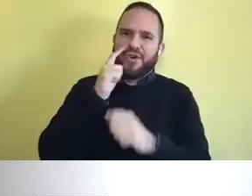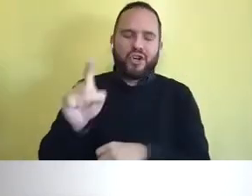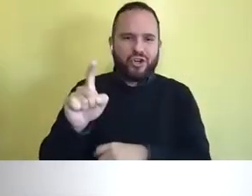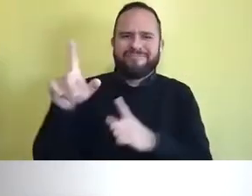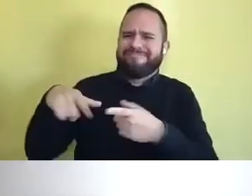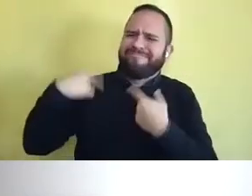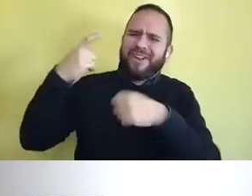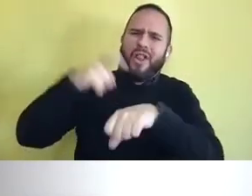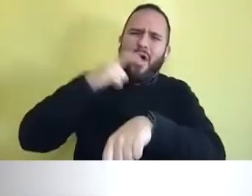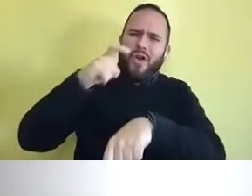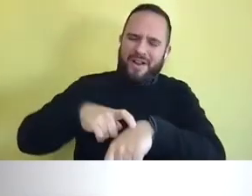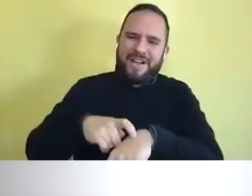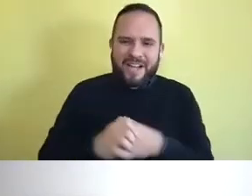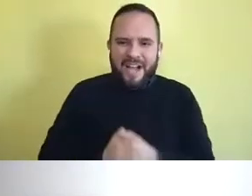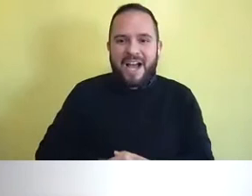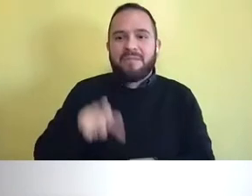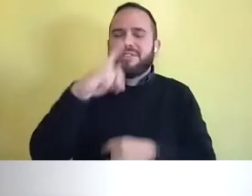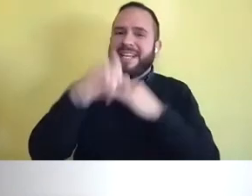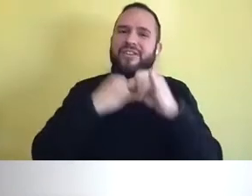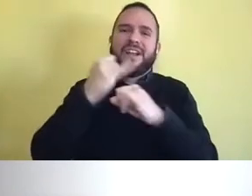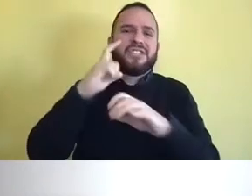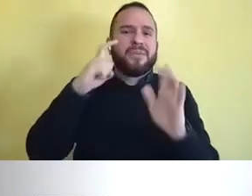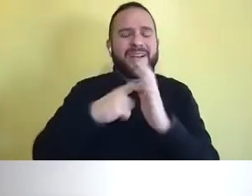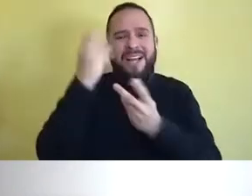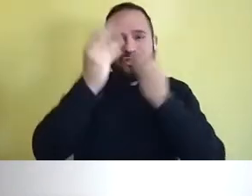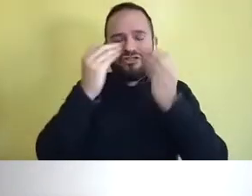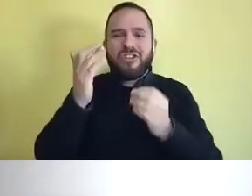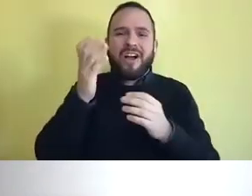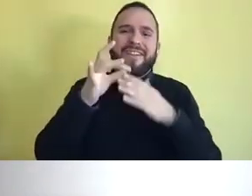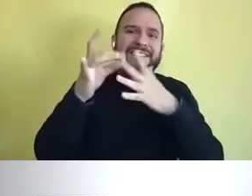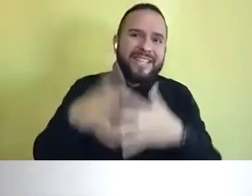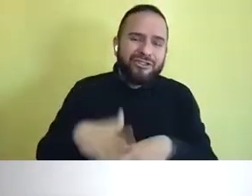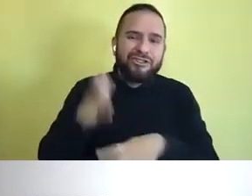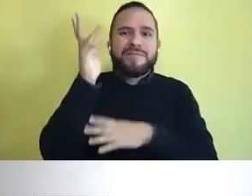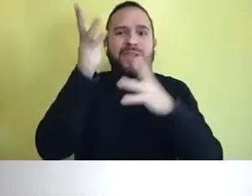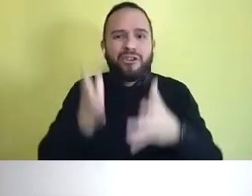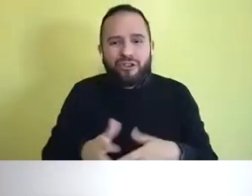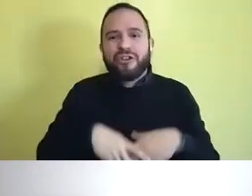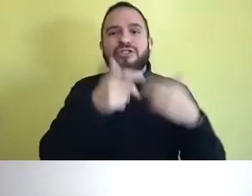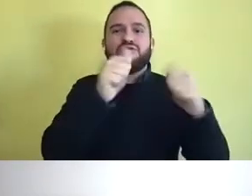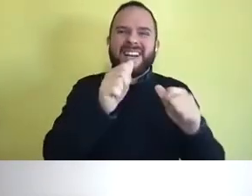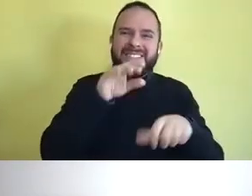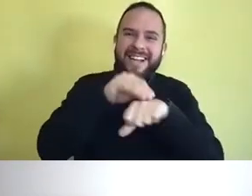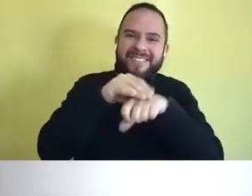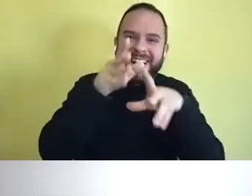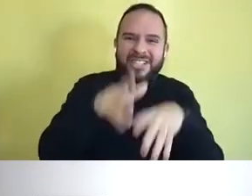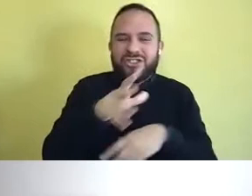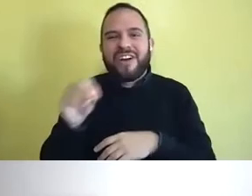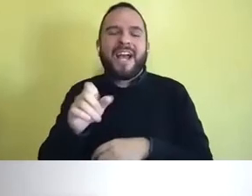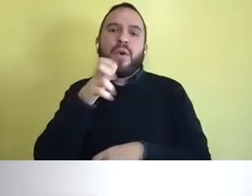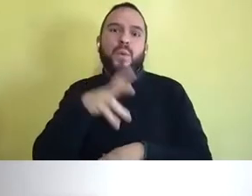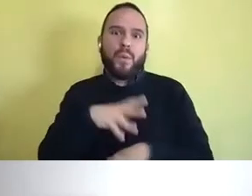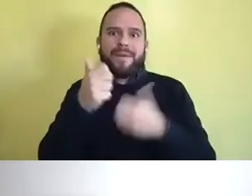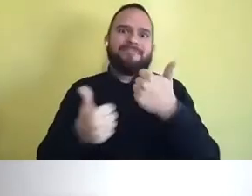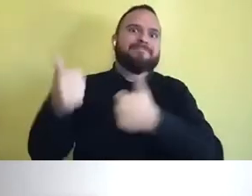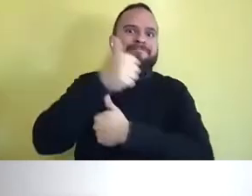time. Frances West is an internationally recognized thought leader, speaker, strategy advisor, and women in tech executive known for